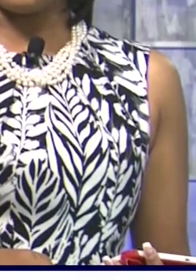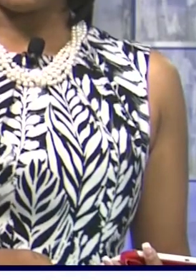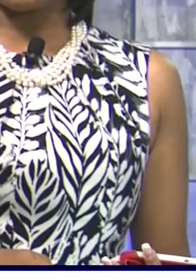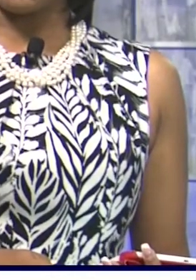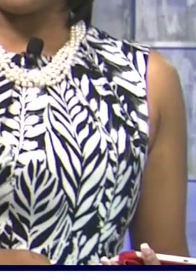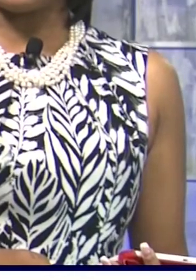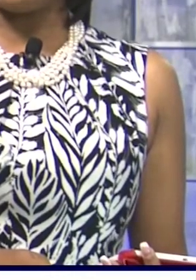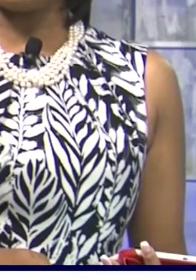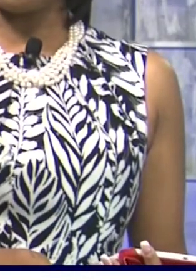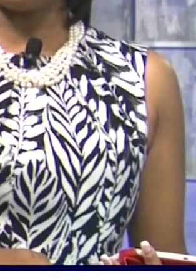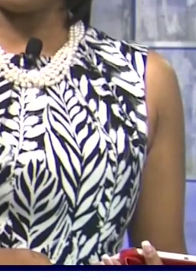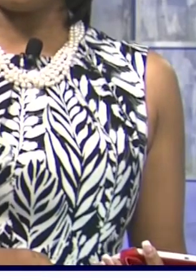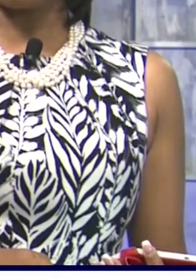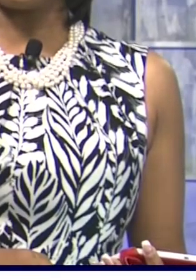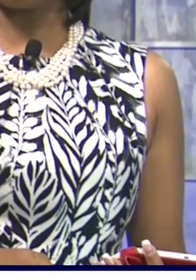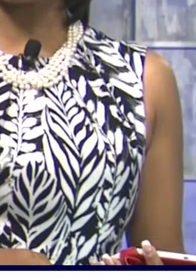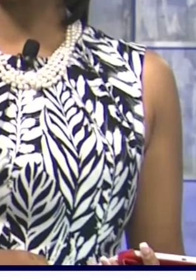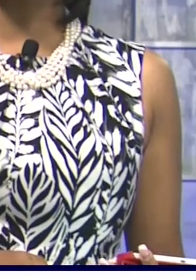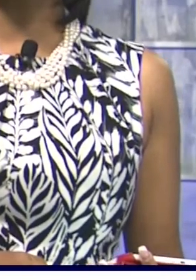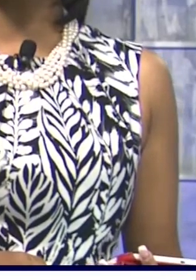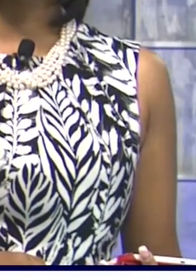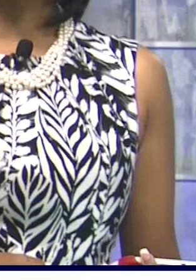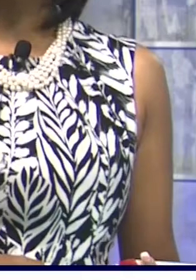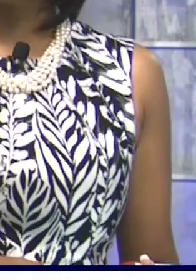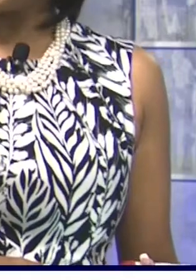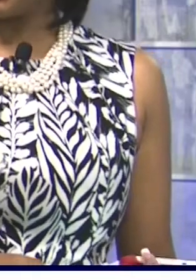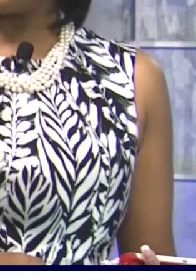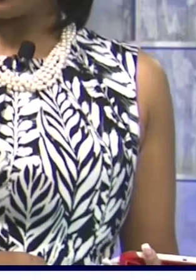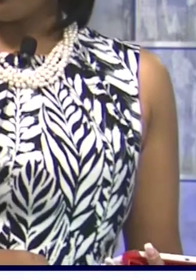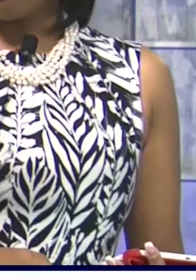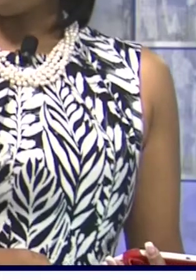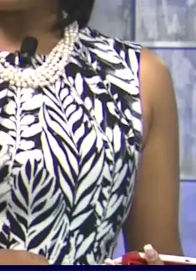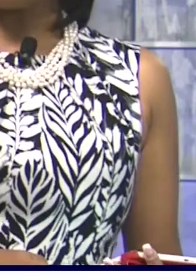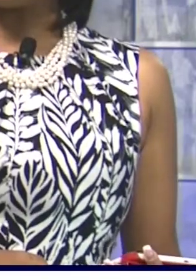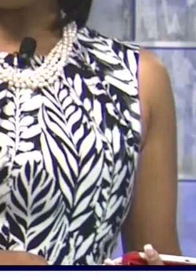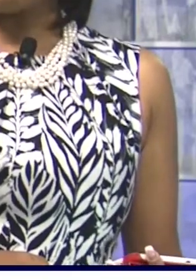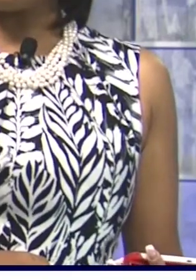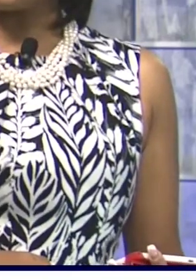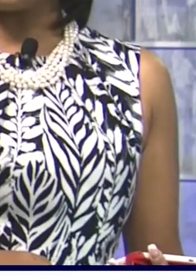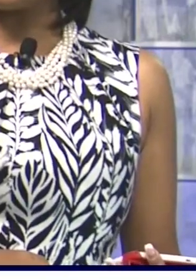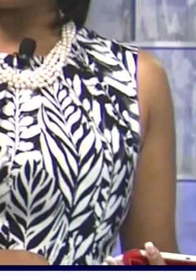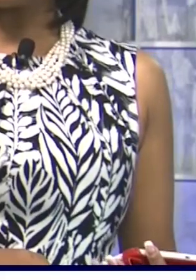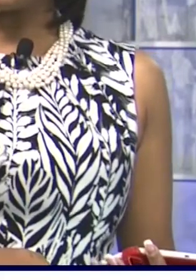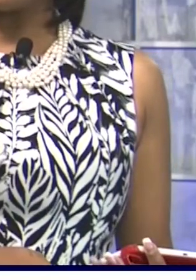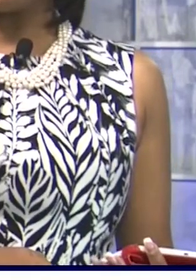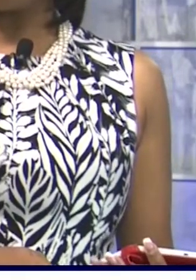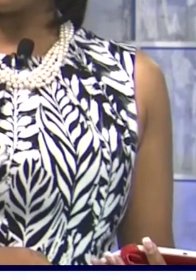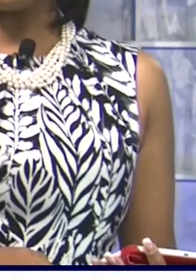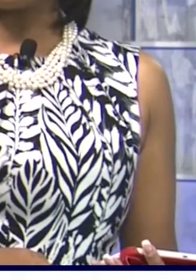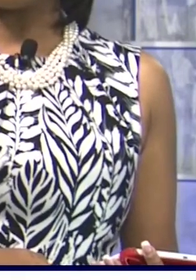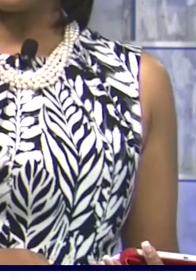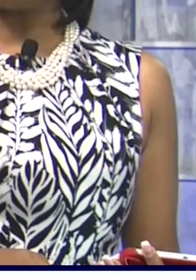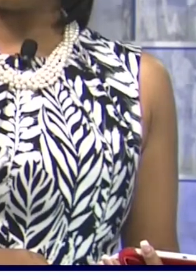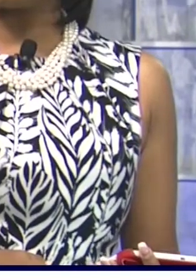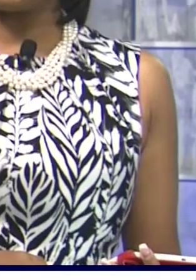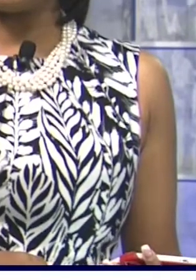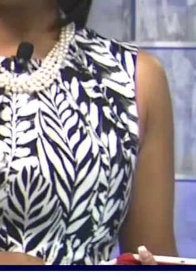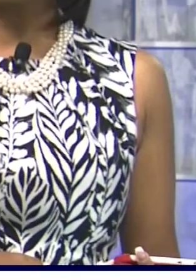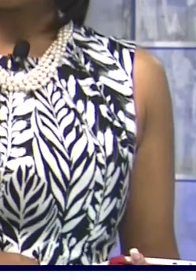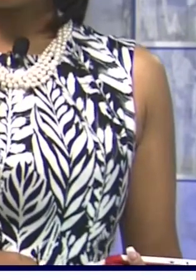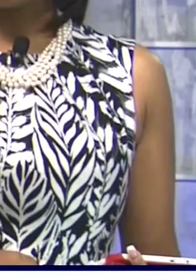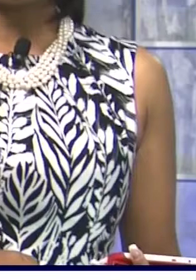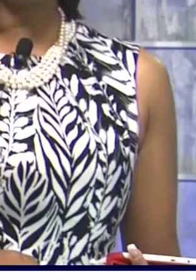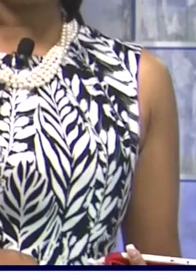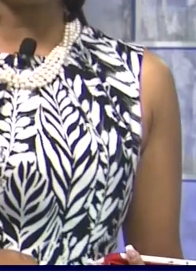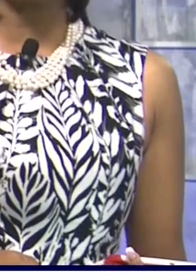Local officials worried about a low cruise tourism ranking. Artists draw for the Soca Monarch final